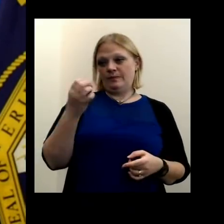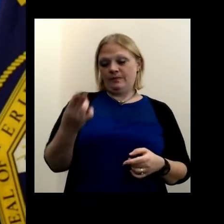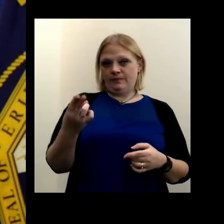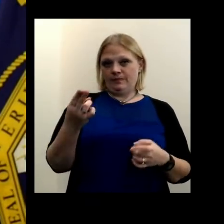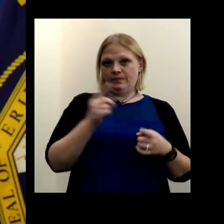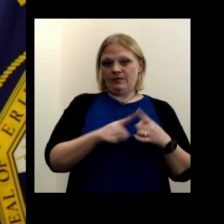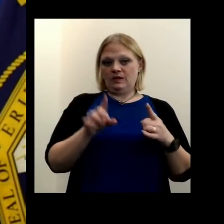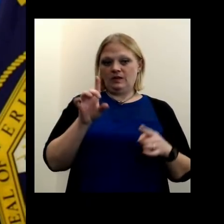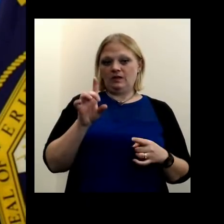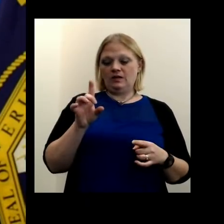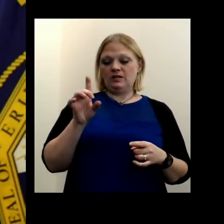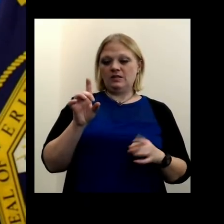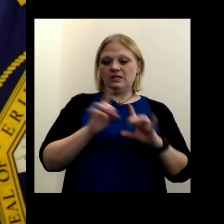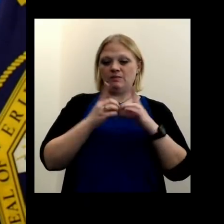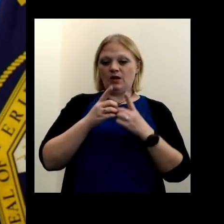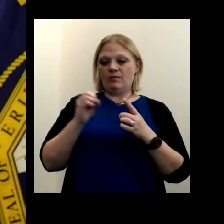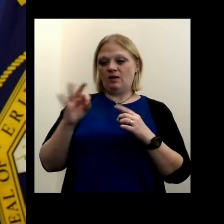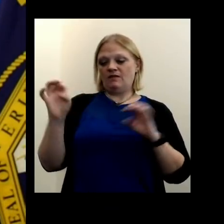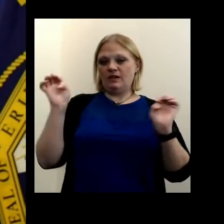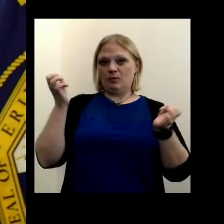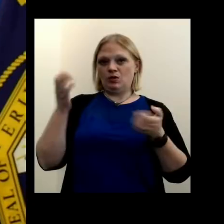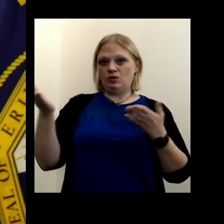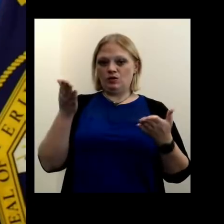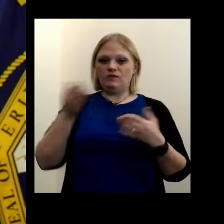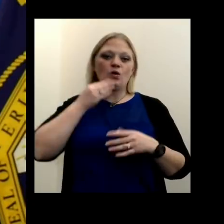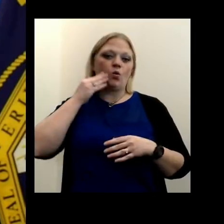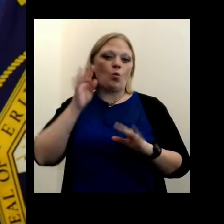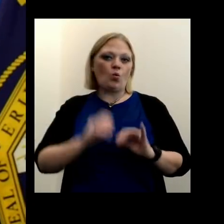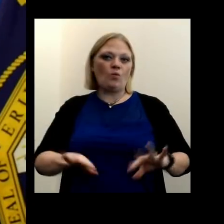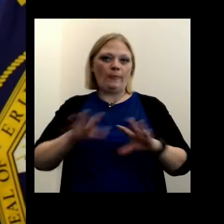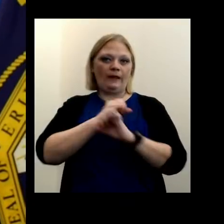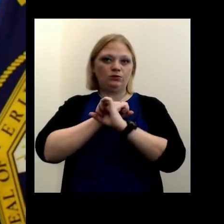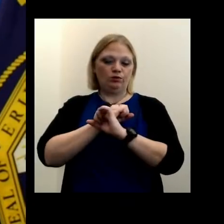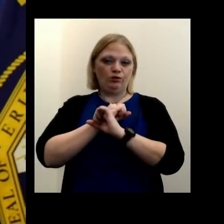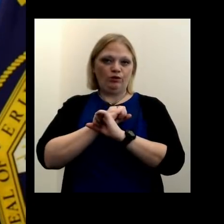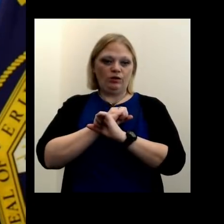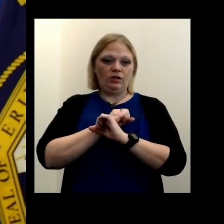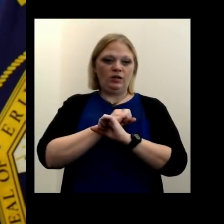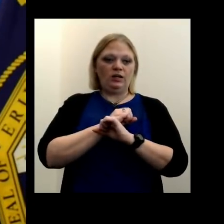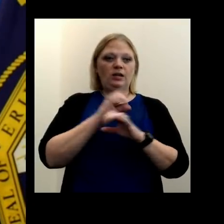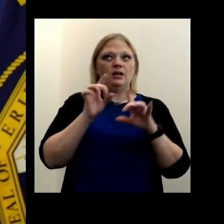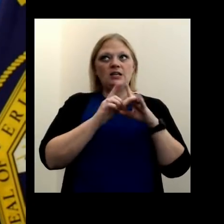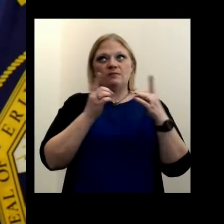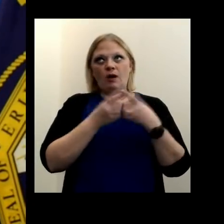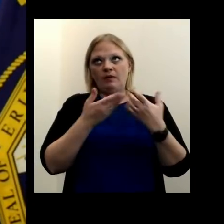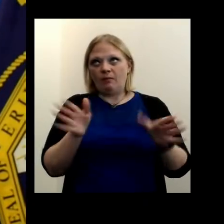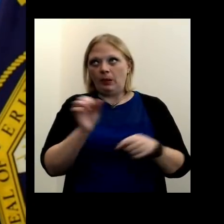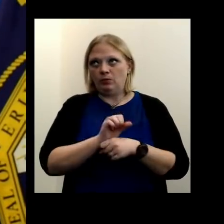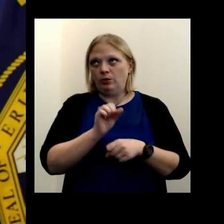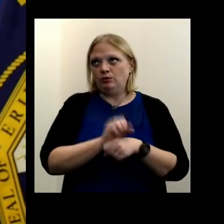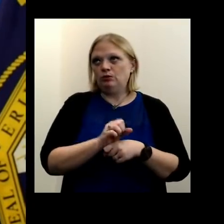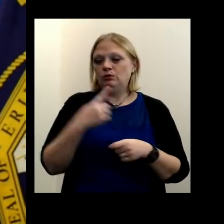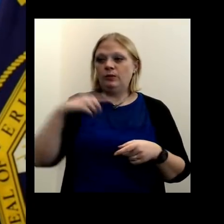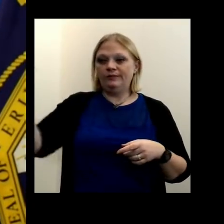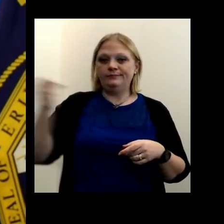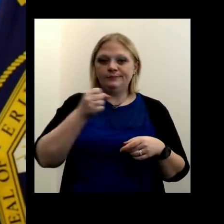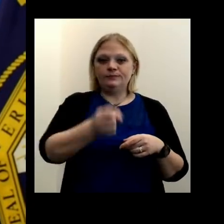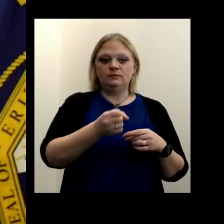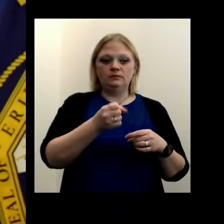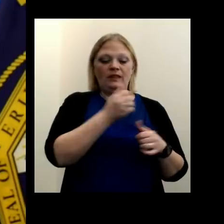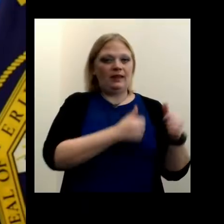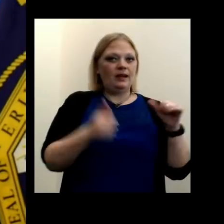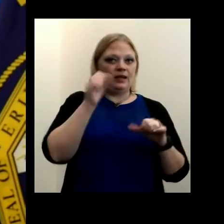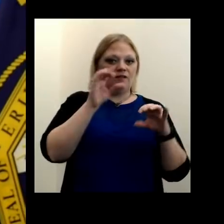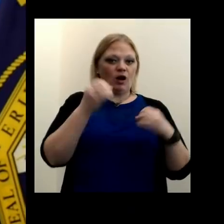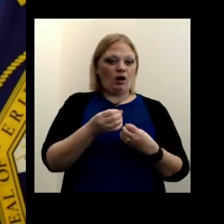but the Department of Emergency Services and Homeland Security, the Department of Public Works. We've even brought in the head of our Office of